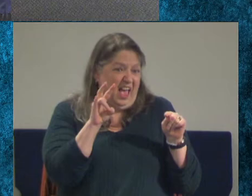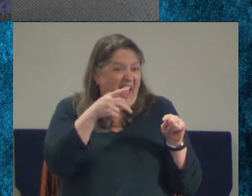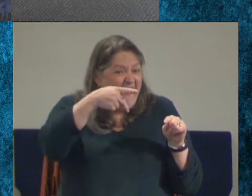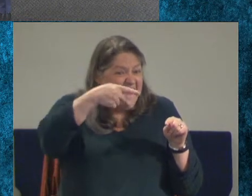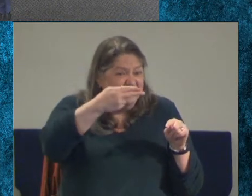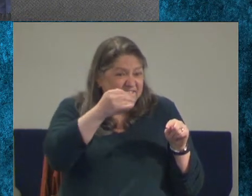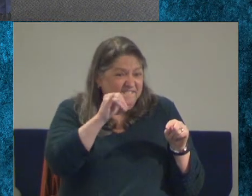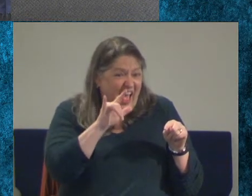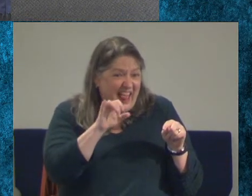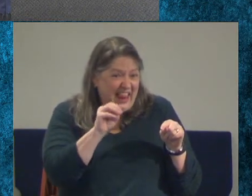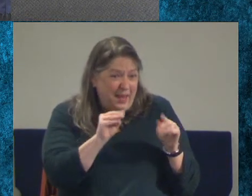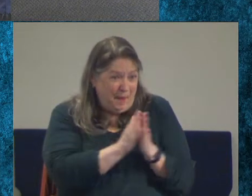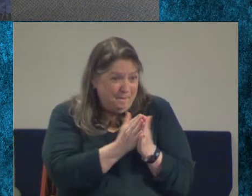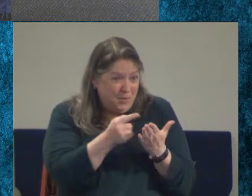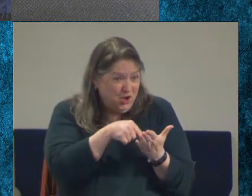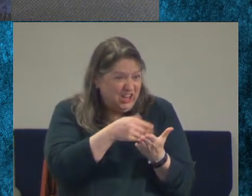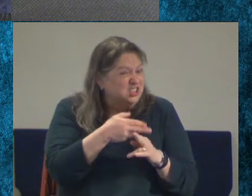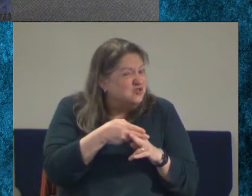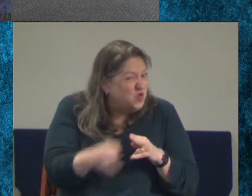Philemon chapter 1,